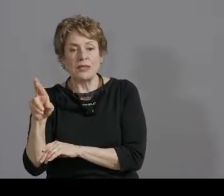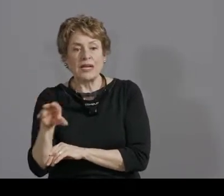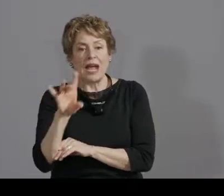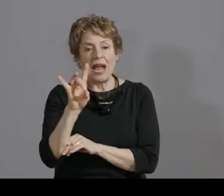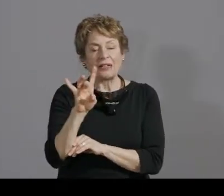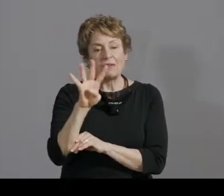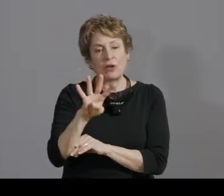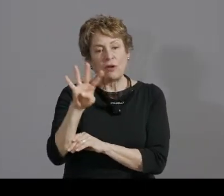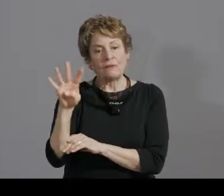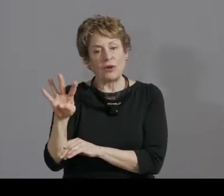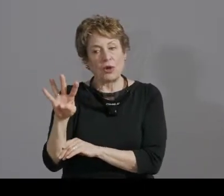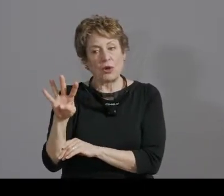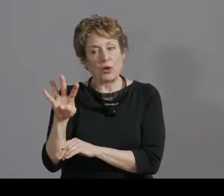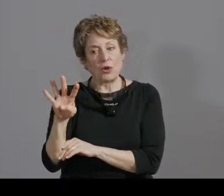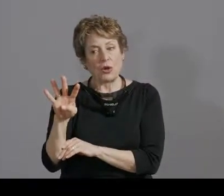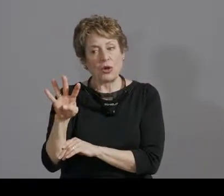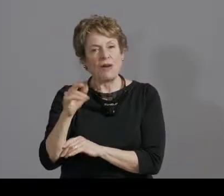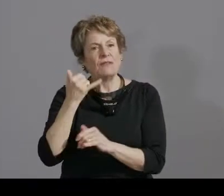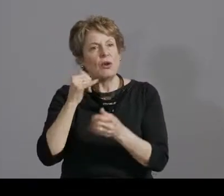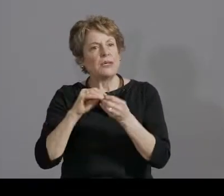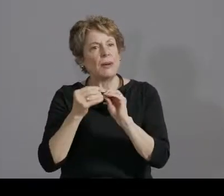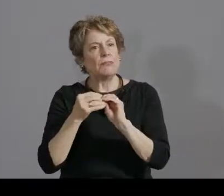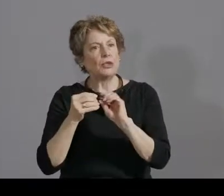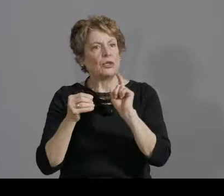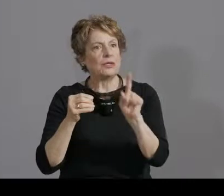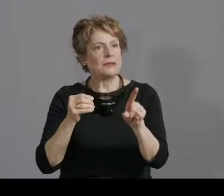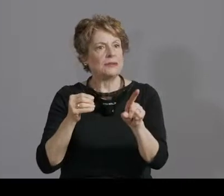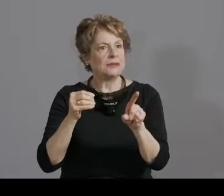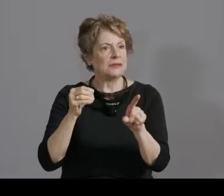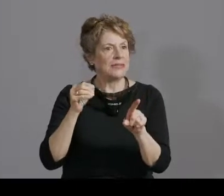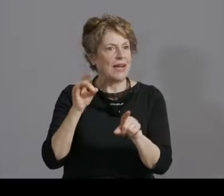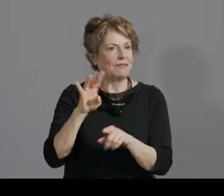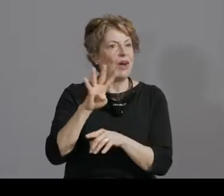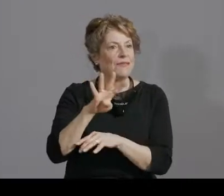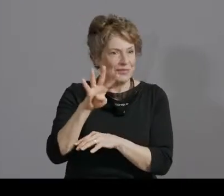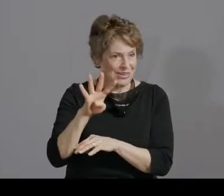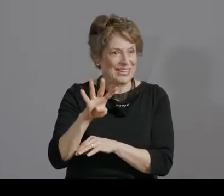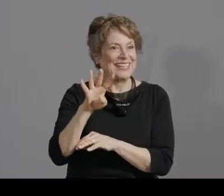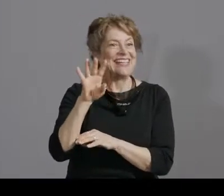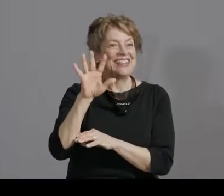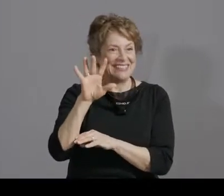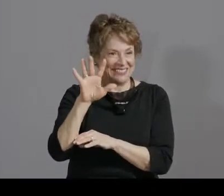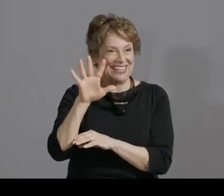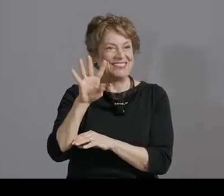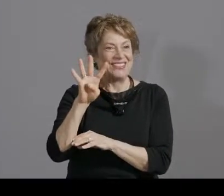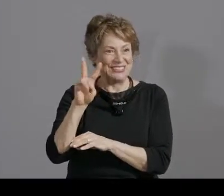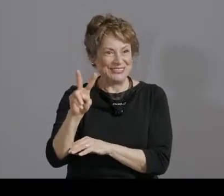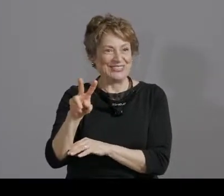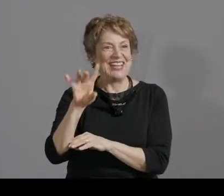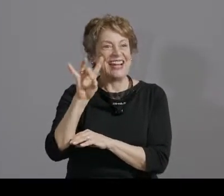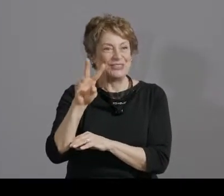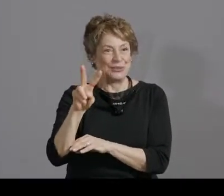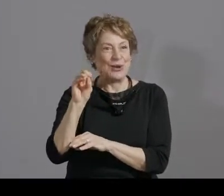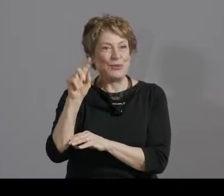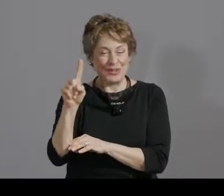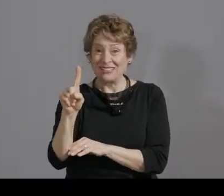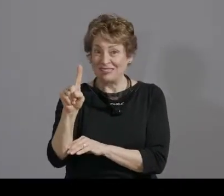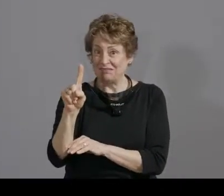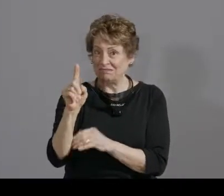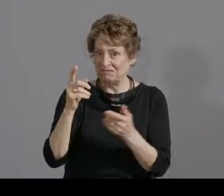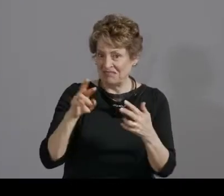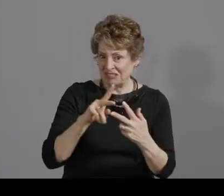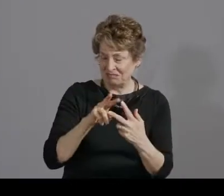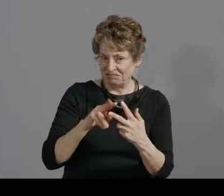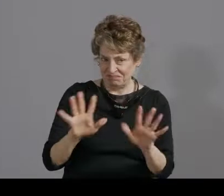1-844-542-8201 to be connected with somebody who can assist with scheduling. And we do have bilingual options available through that line.